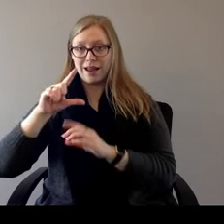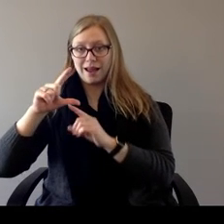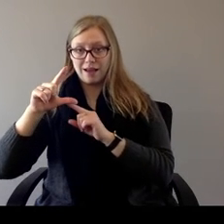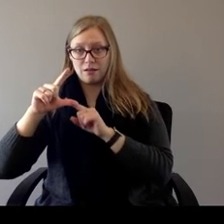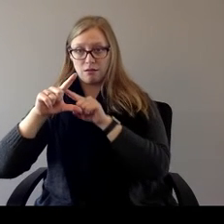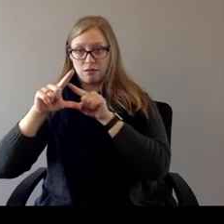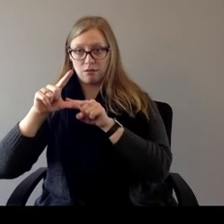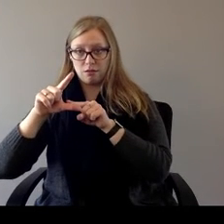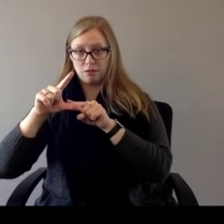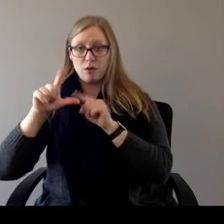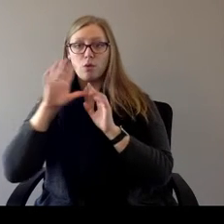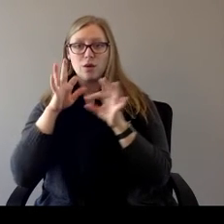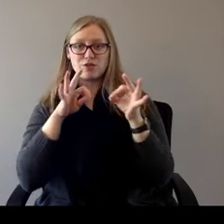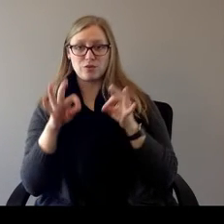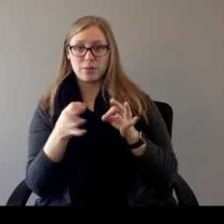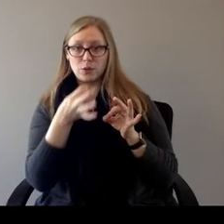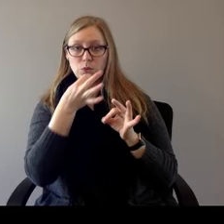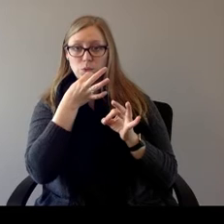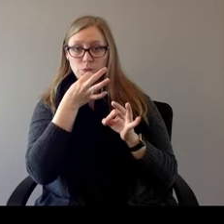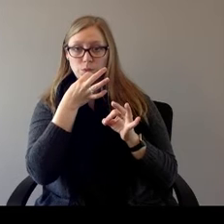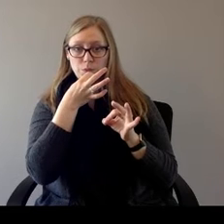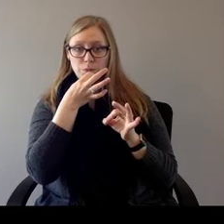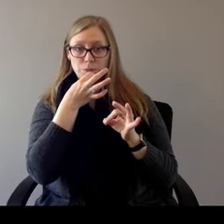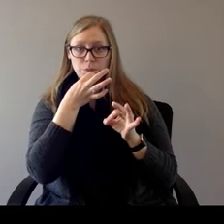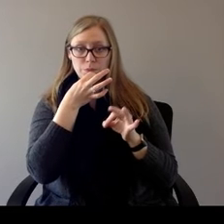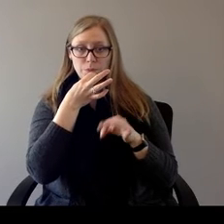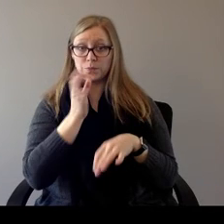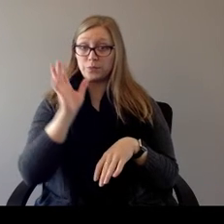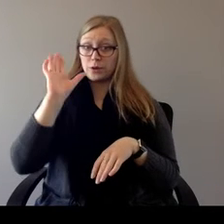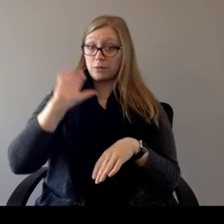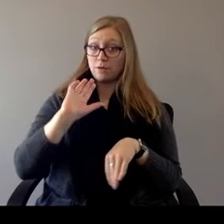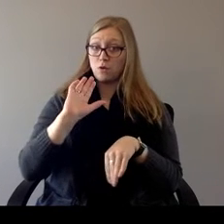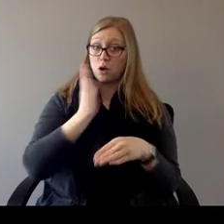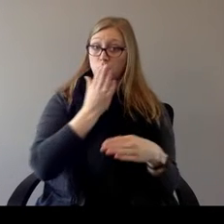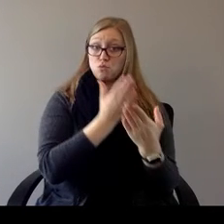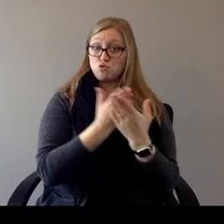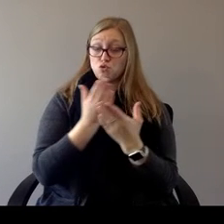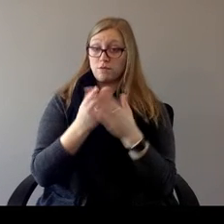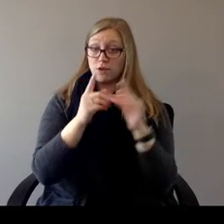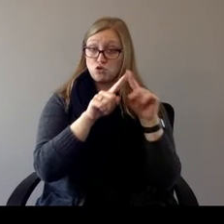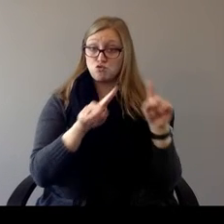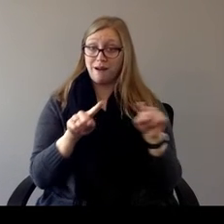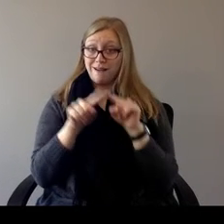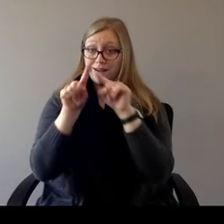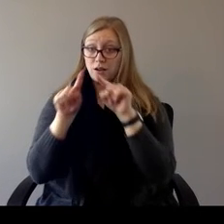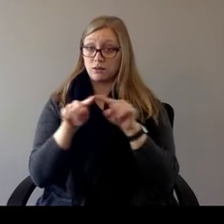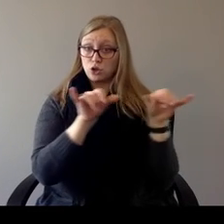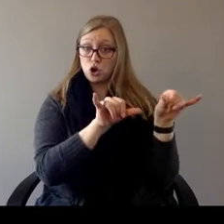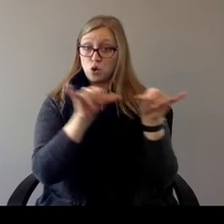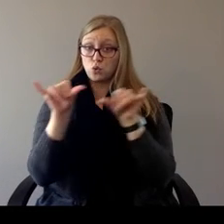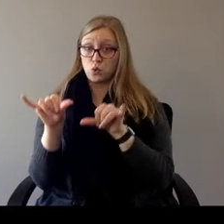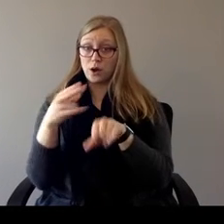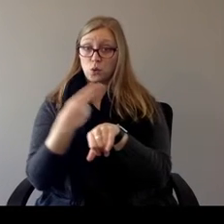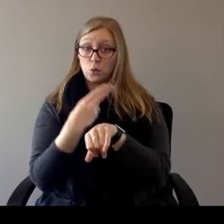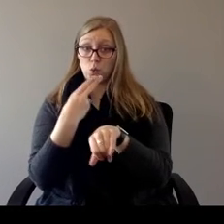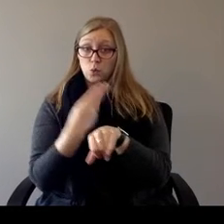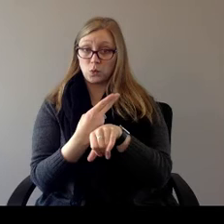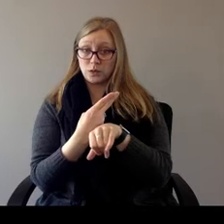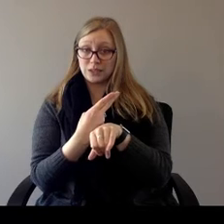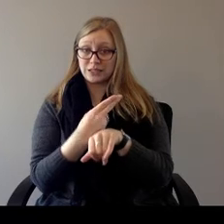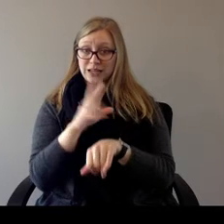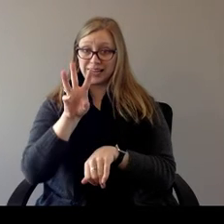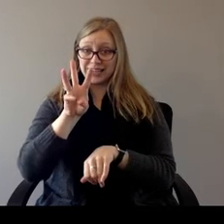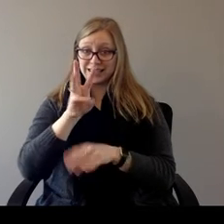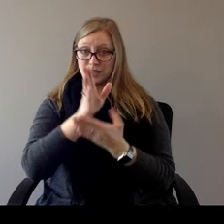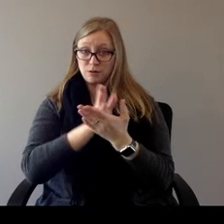When we proved triangles were congruent using the definition, we had to do 6 different things. We had to show all 3 sides in the first